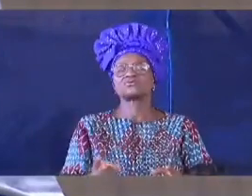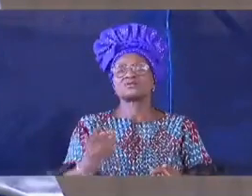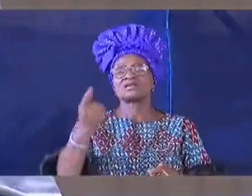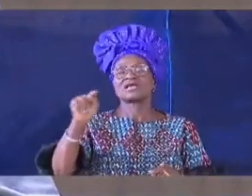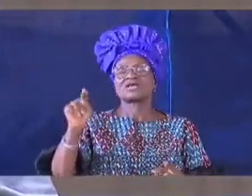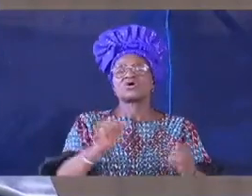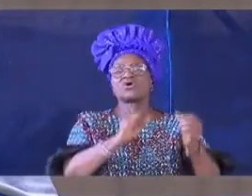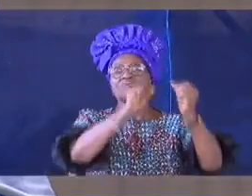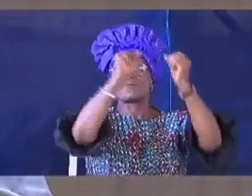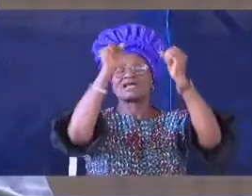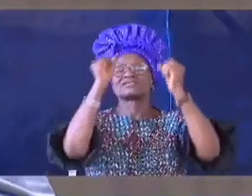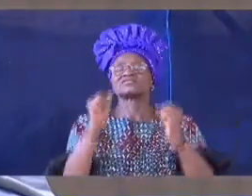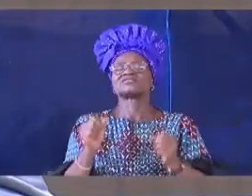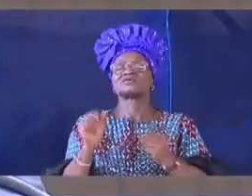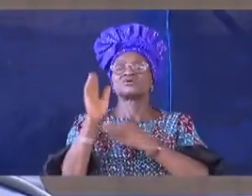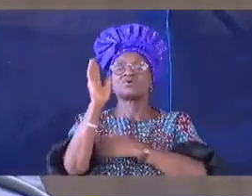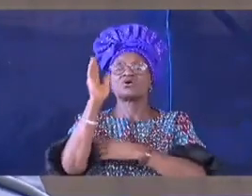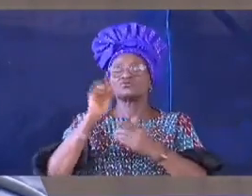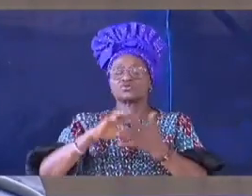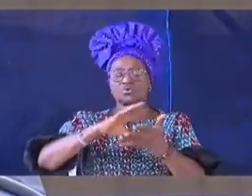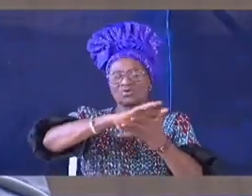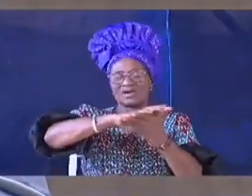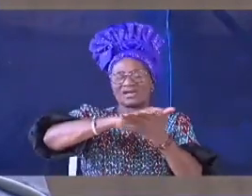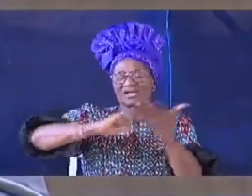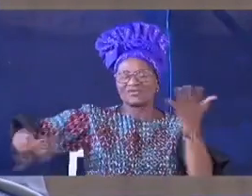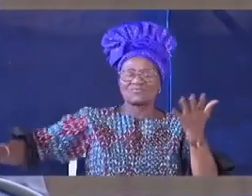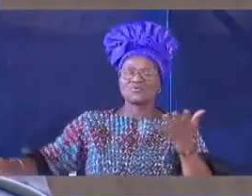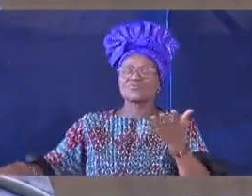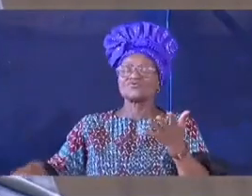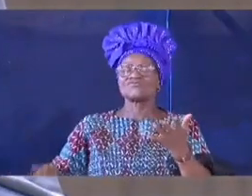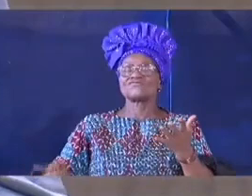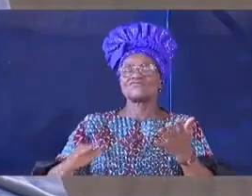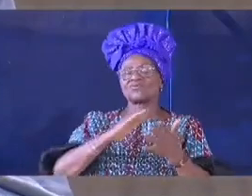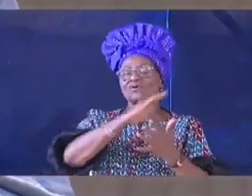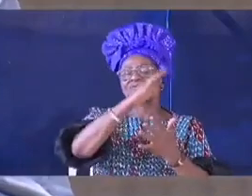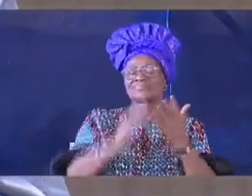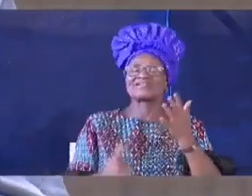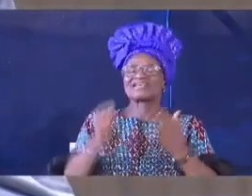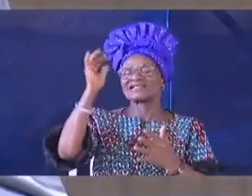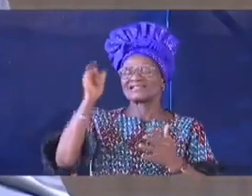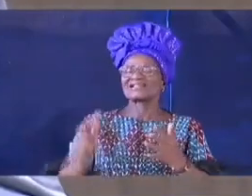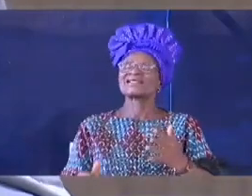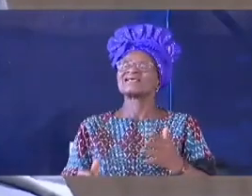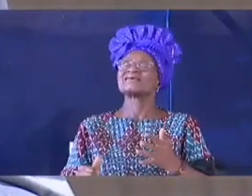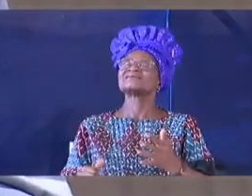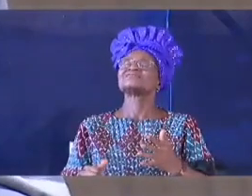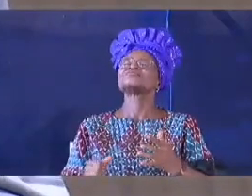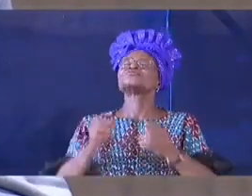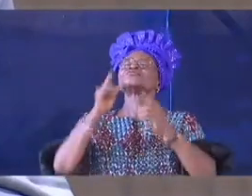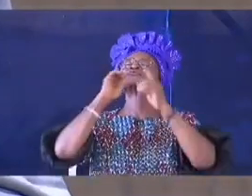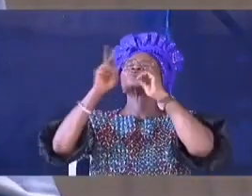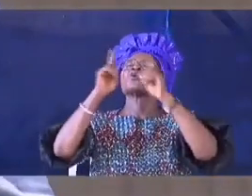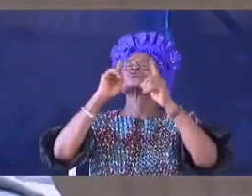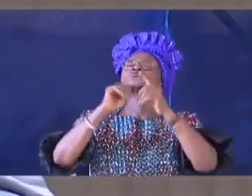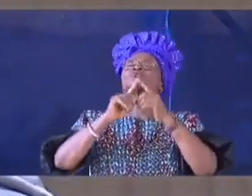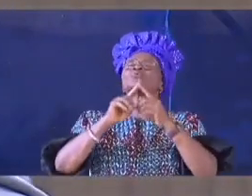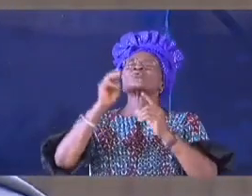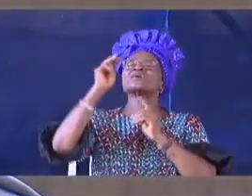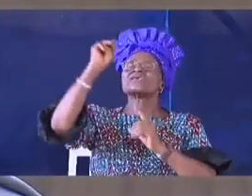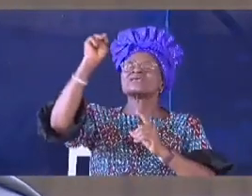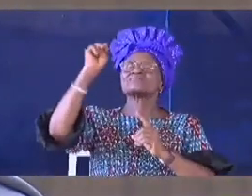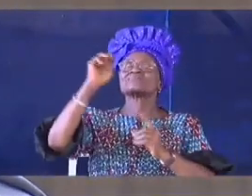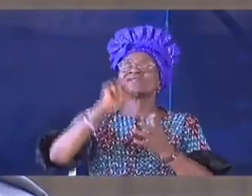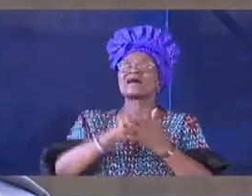completely, talk to God about it and say, God, with your mighty finger, touch